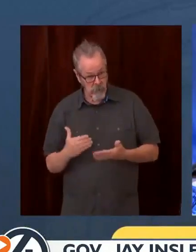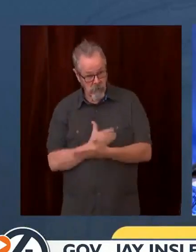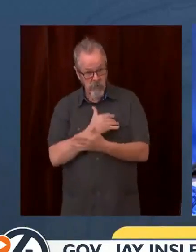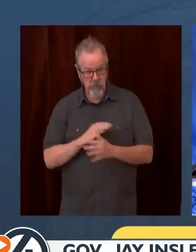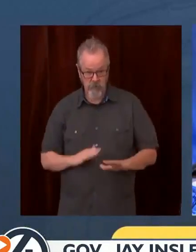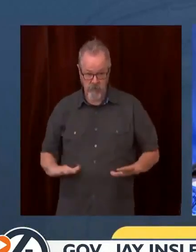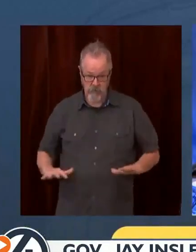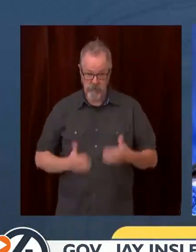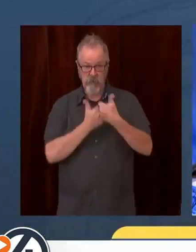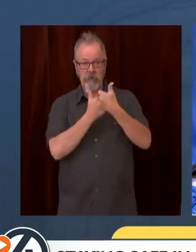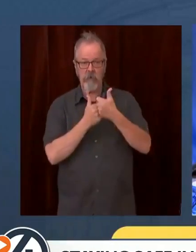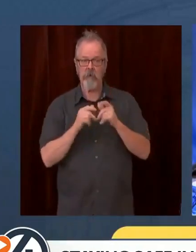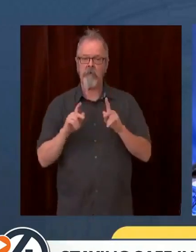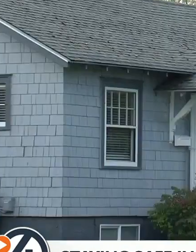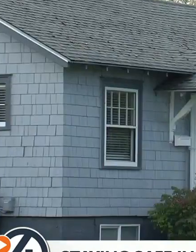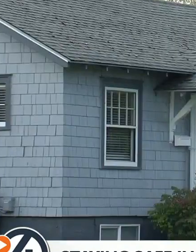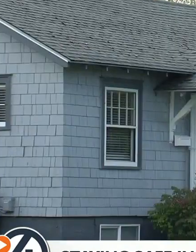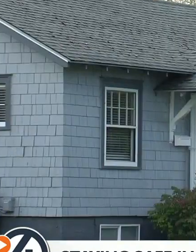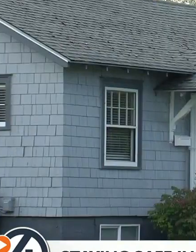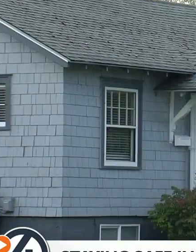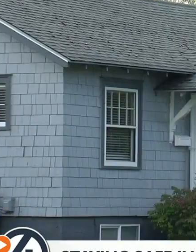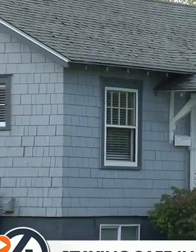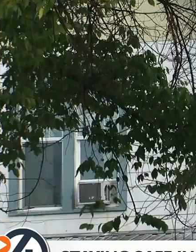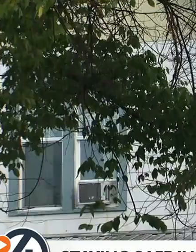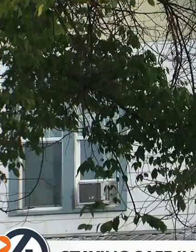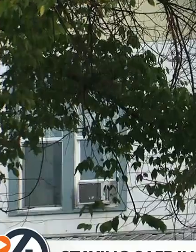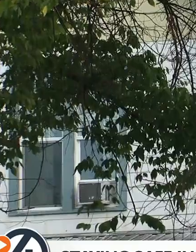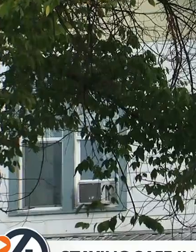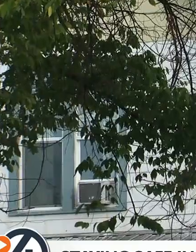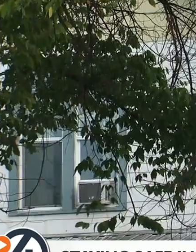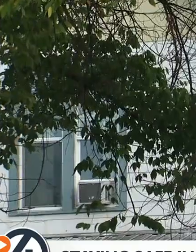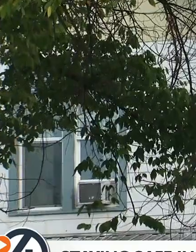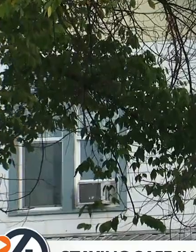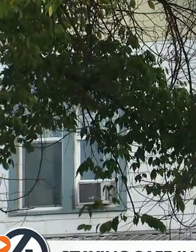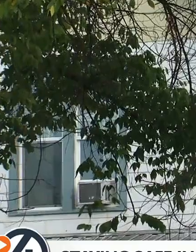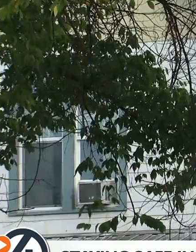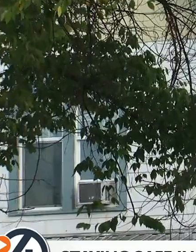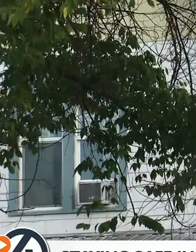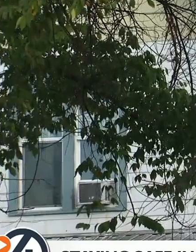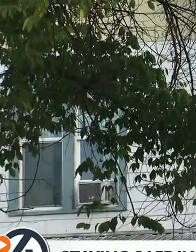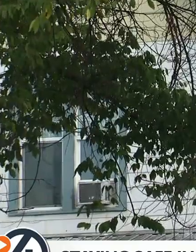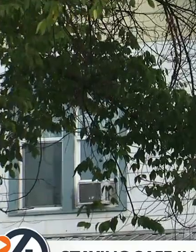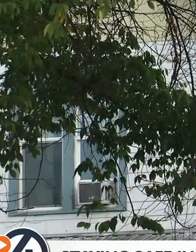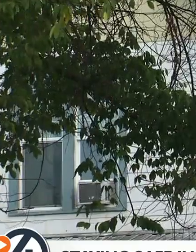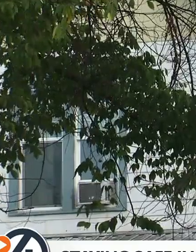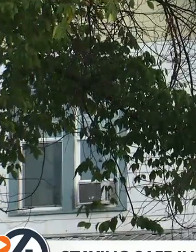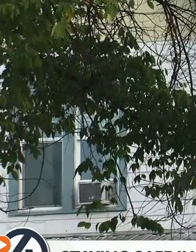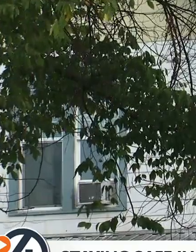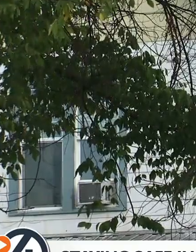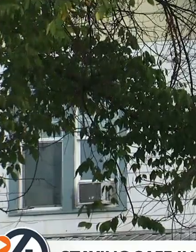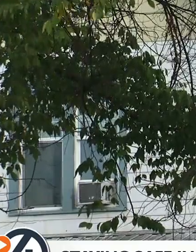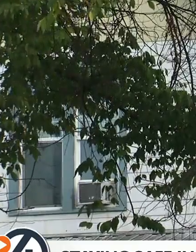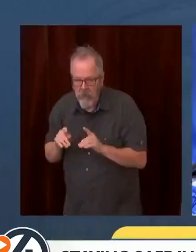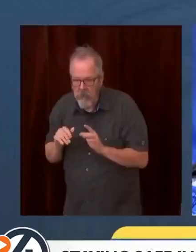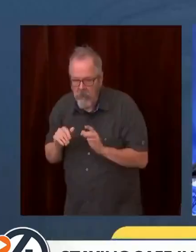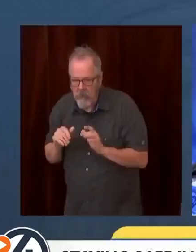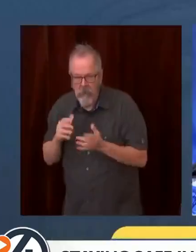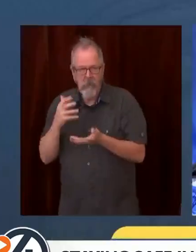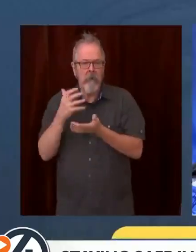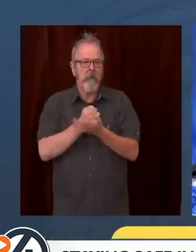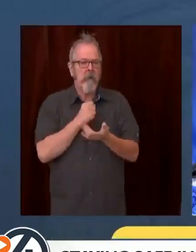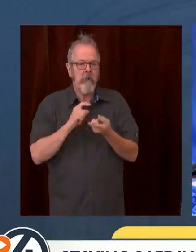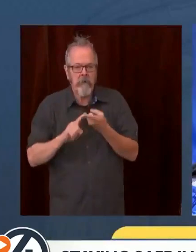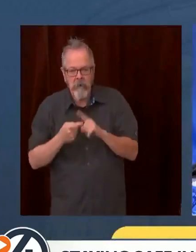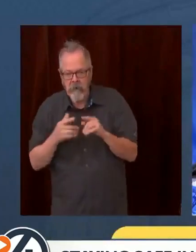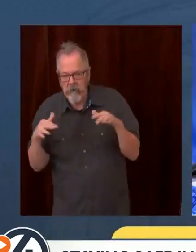birthday parties, our social gatherings. More time indoors, more potential to get and spread COVID-19. And as we go inside